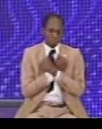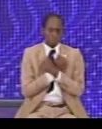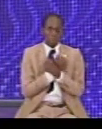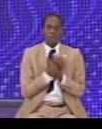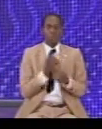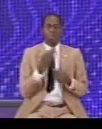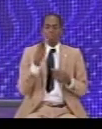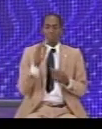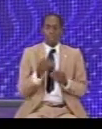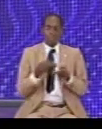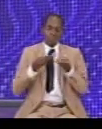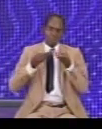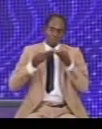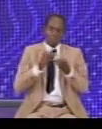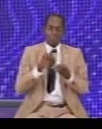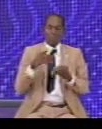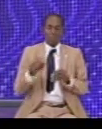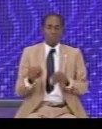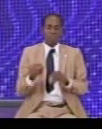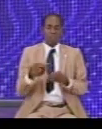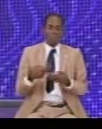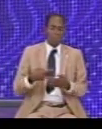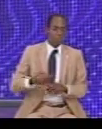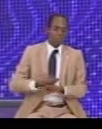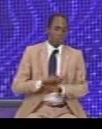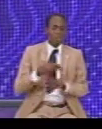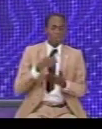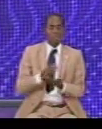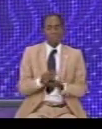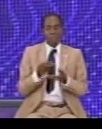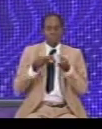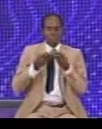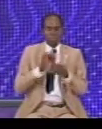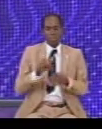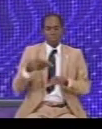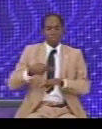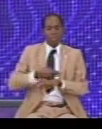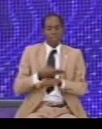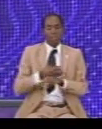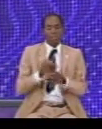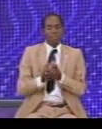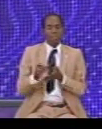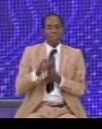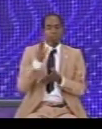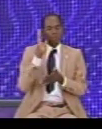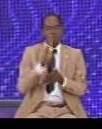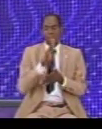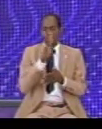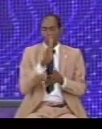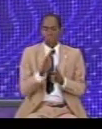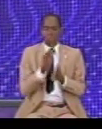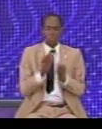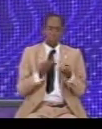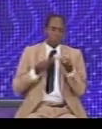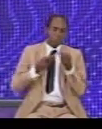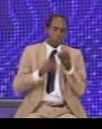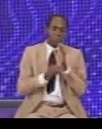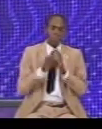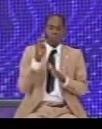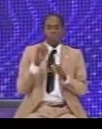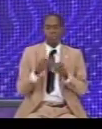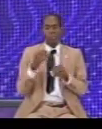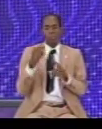by feeding the lamb, by feeding the sheep, so that they will all be nourished in the way of the Lord, established in the counsel of the Lord,